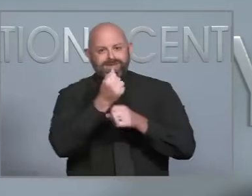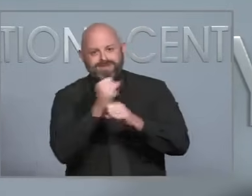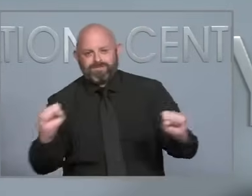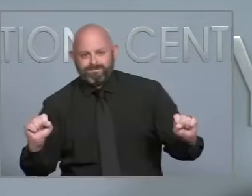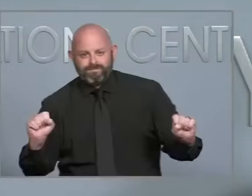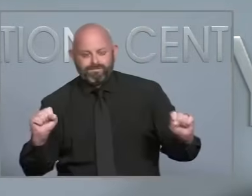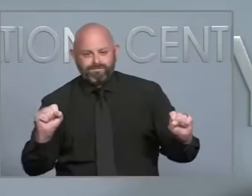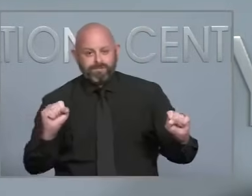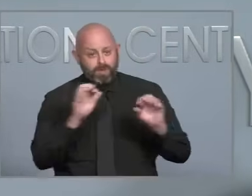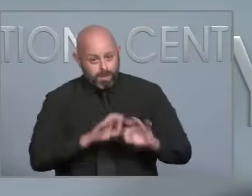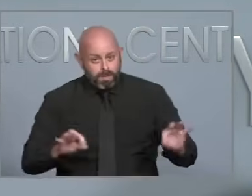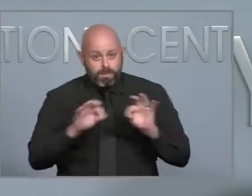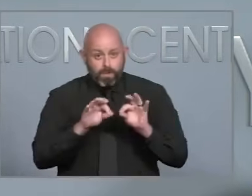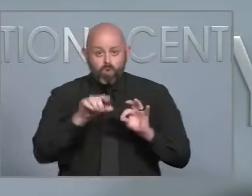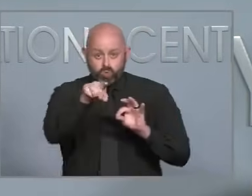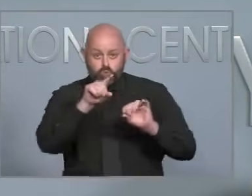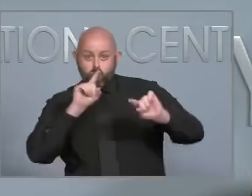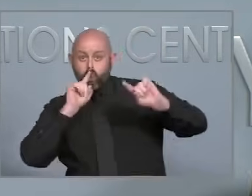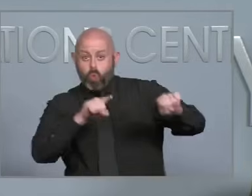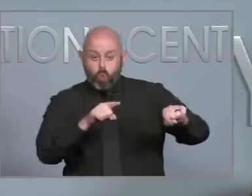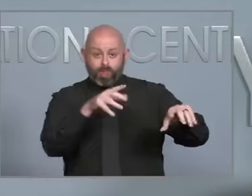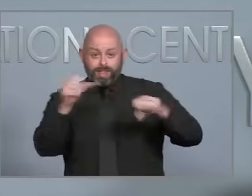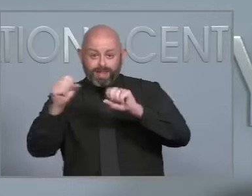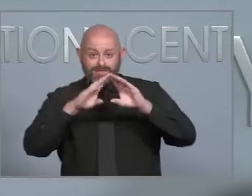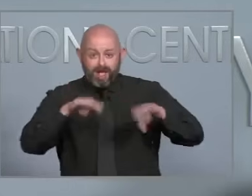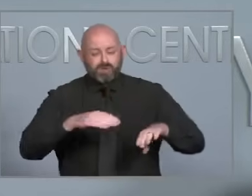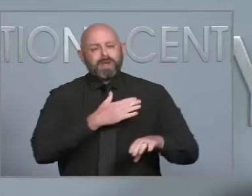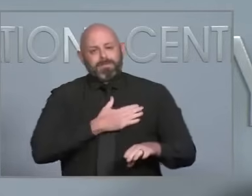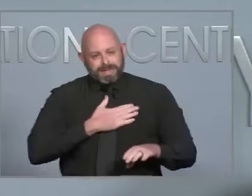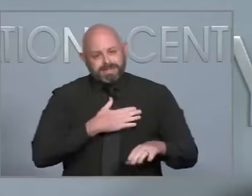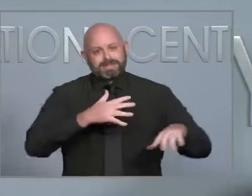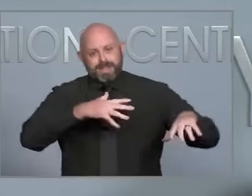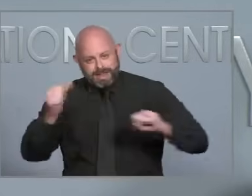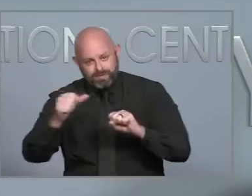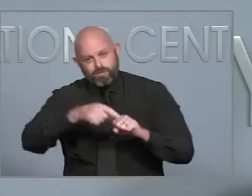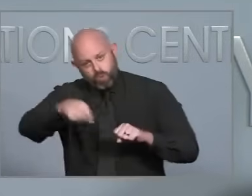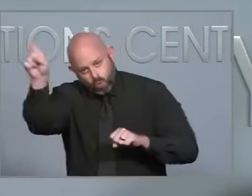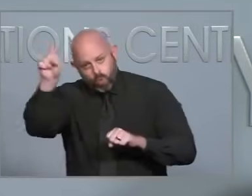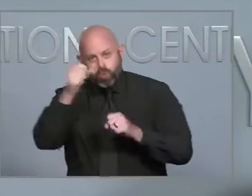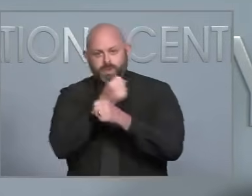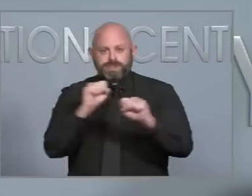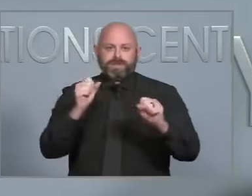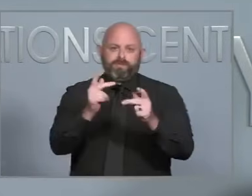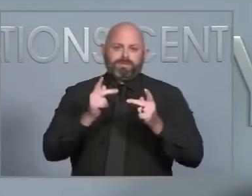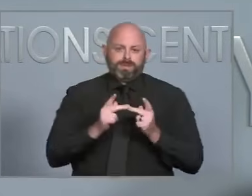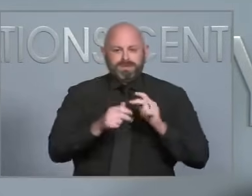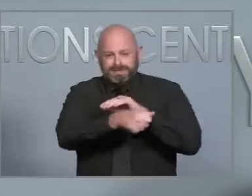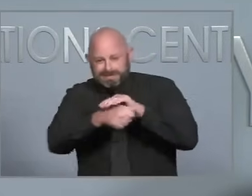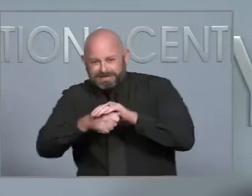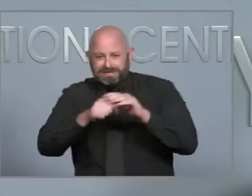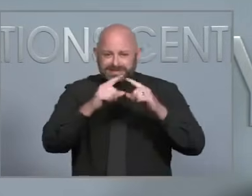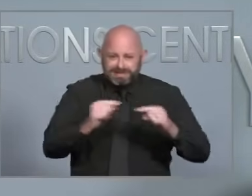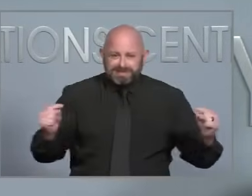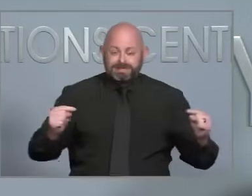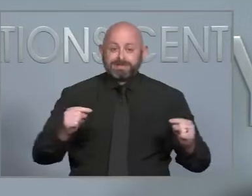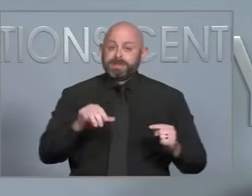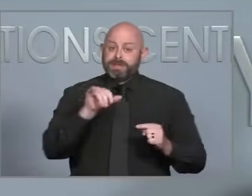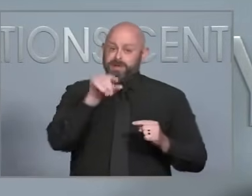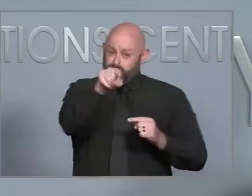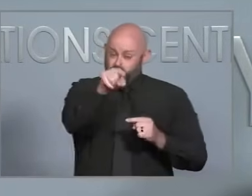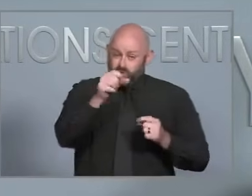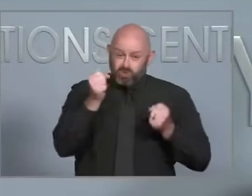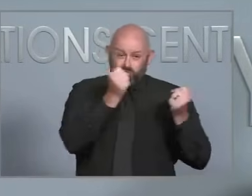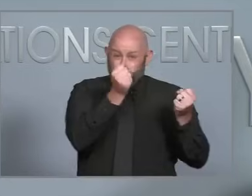in evacuation zones please leave and move to a safer location. Please avoid traveling if at all